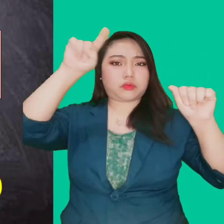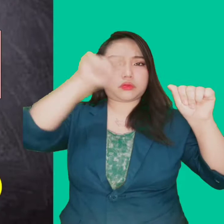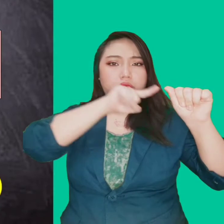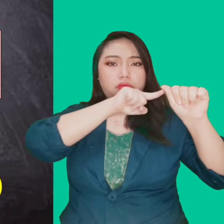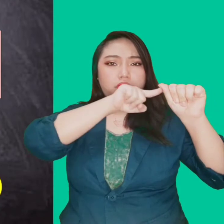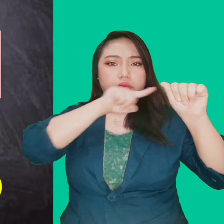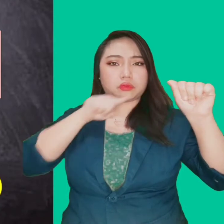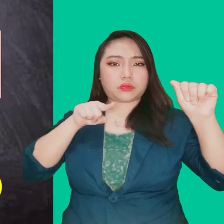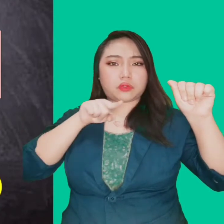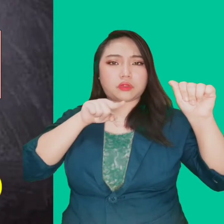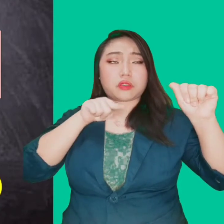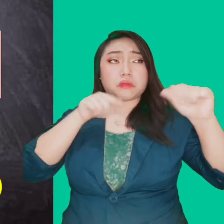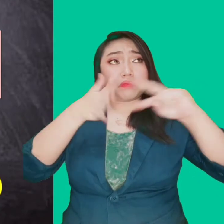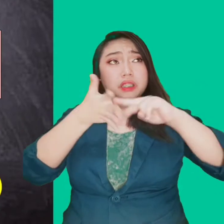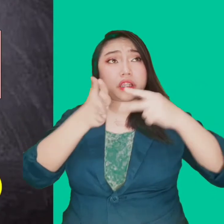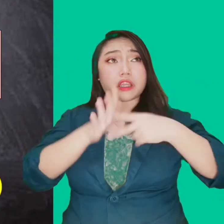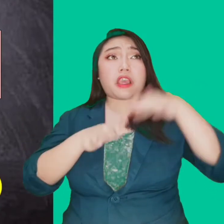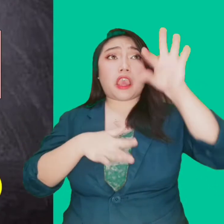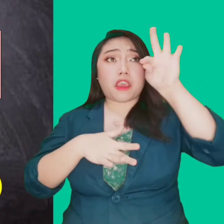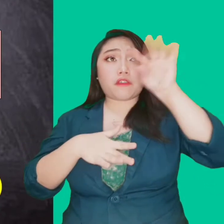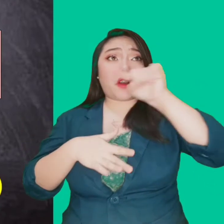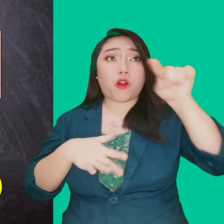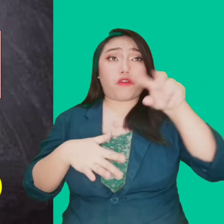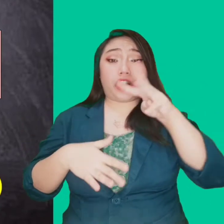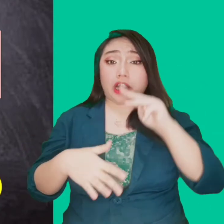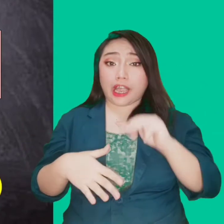it would just be